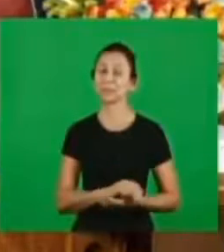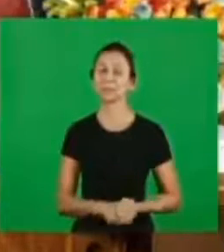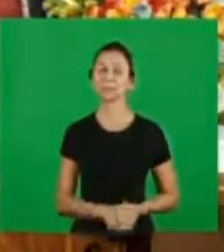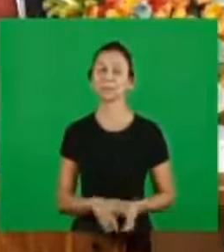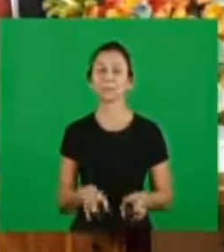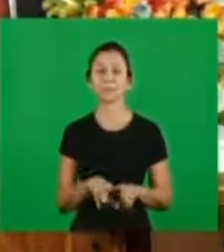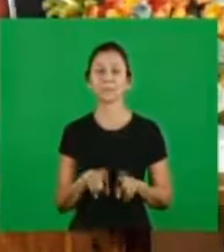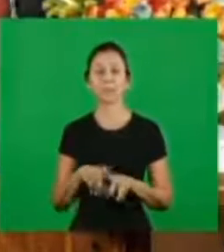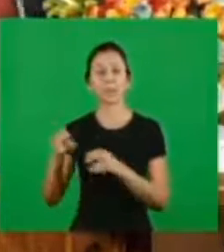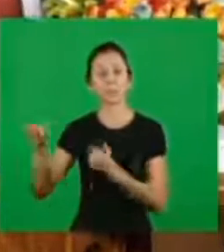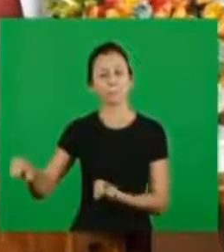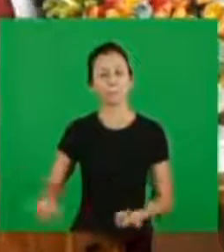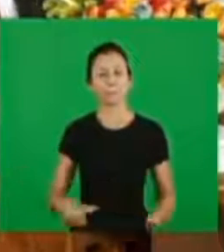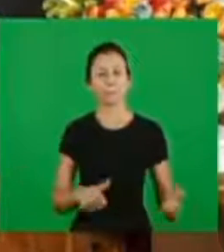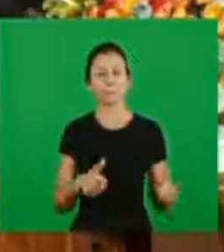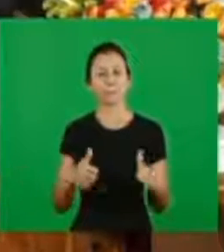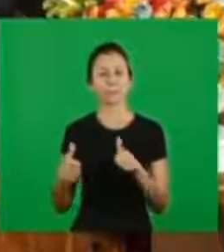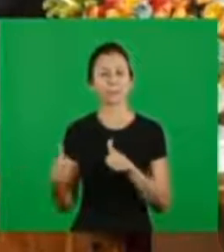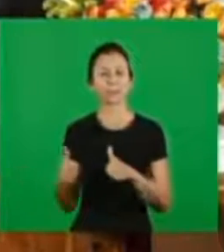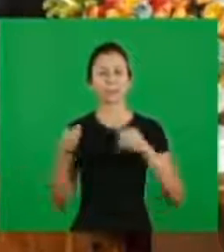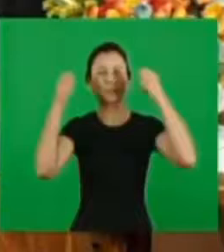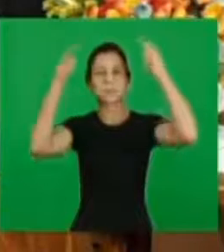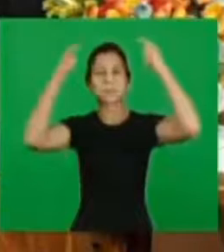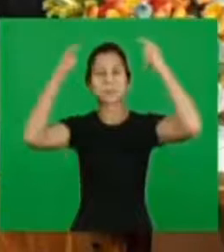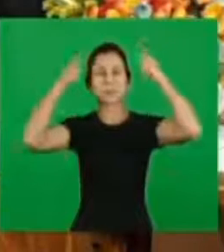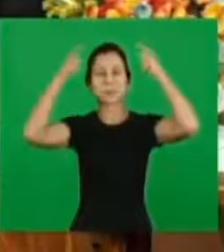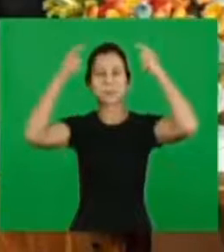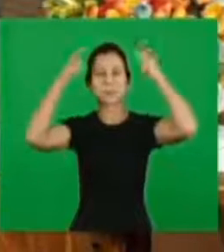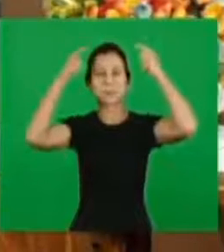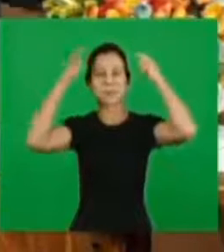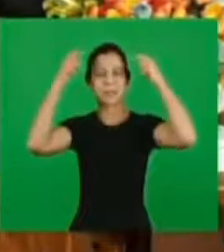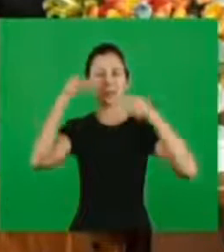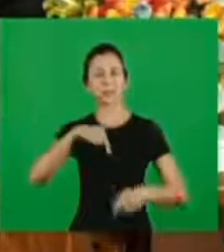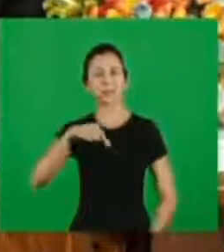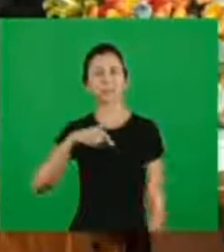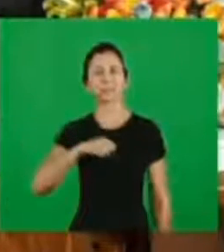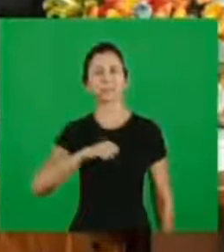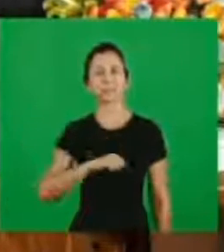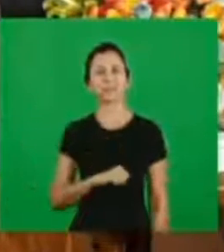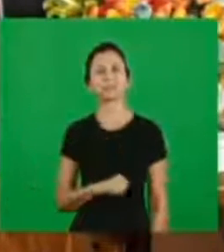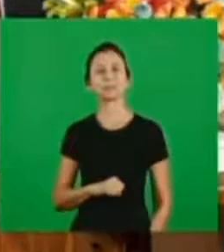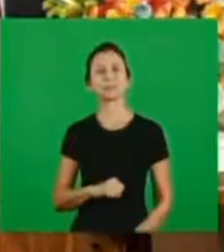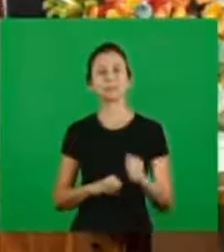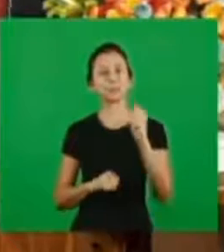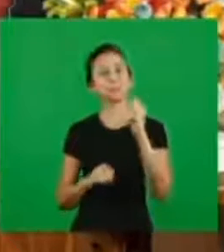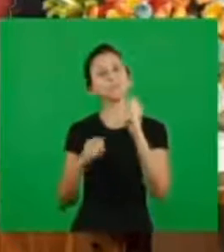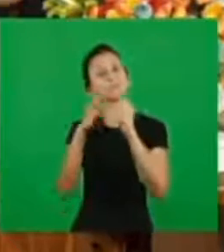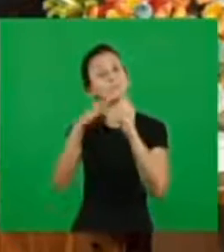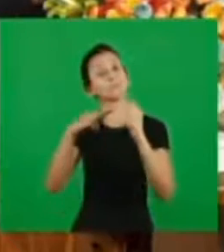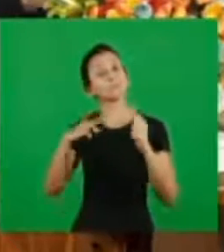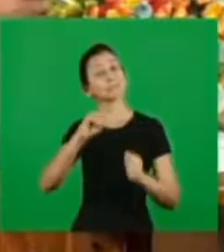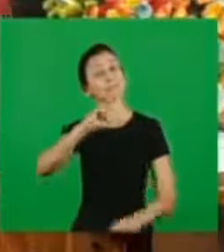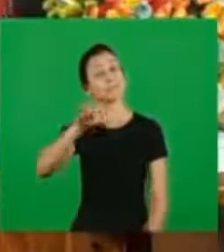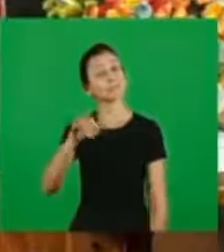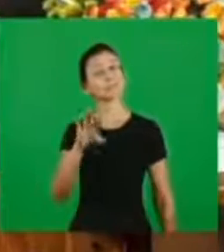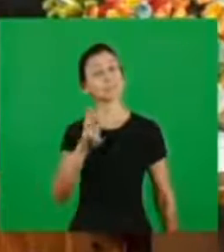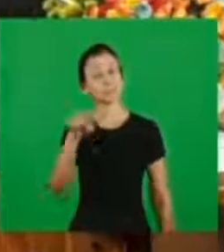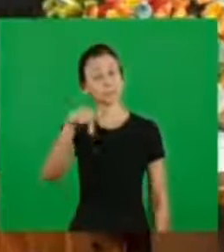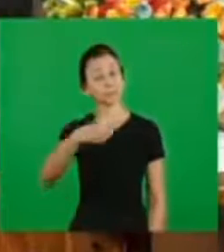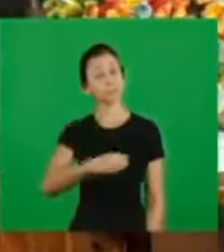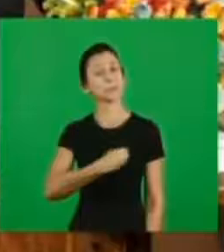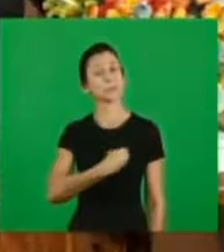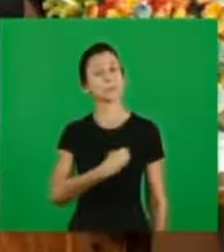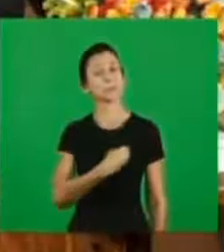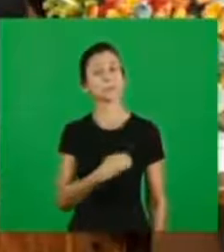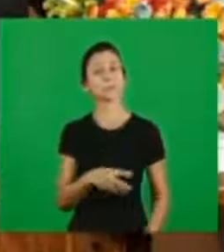wanted to say to her brother that she's going back. Now we have a baptism here, the city of New Mexico and the city of